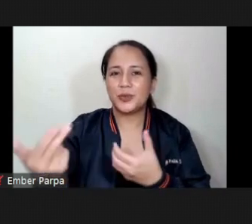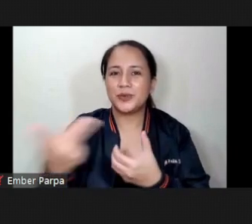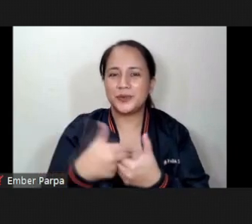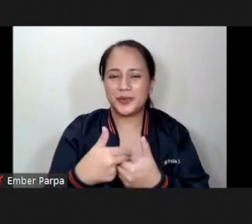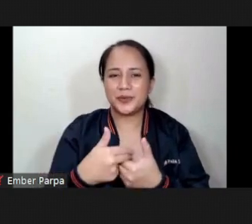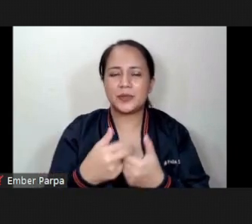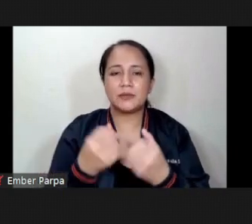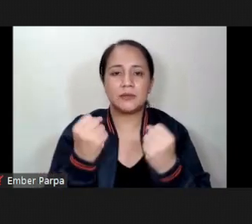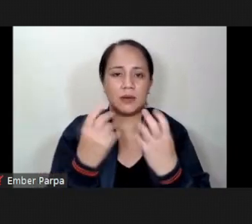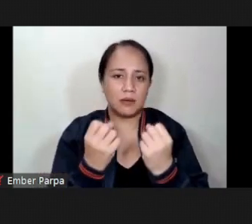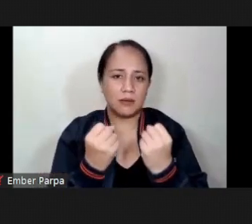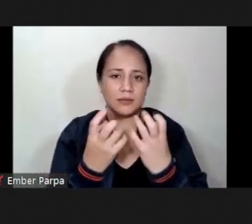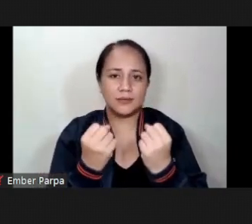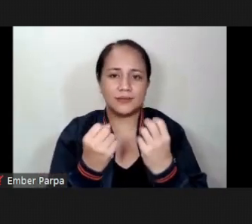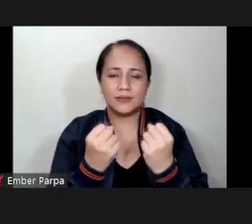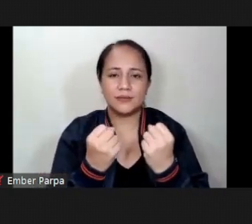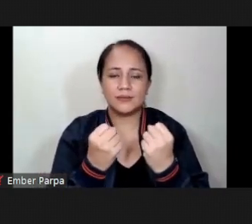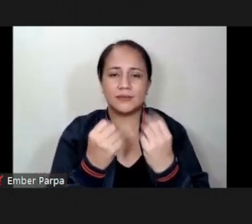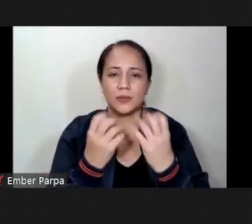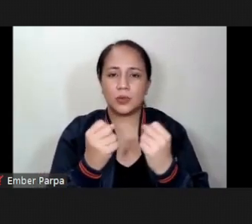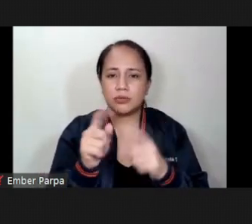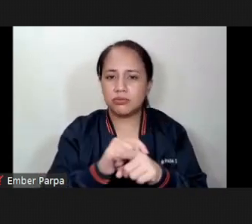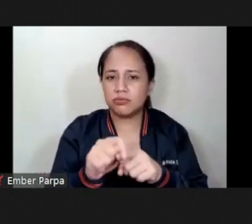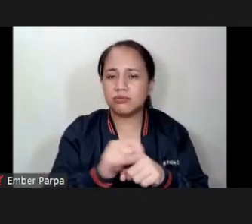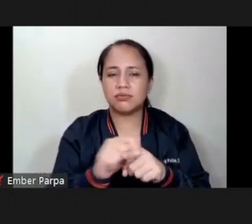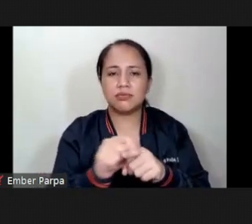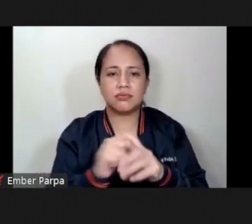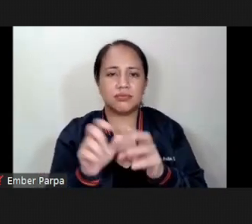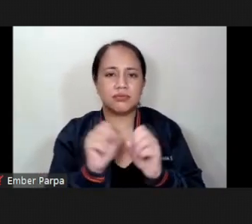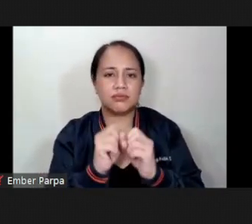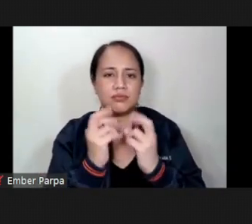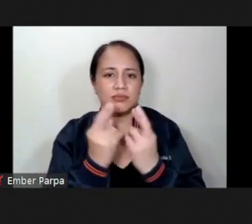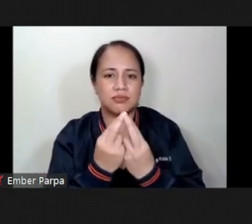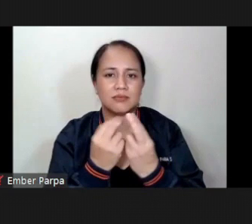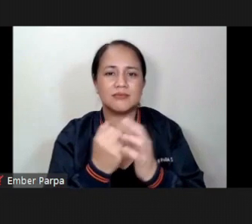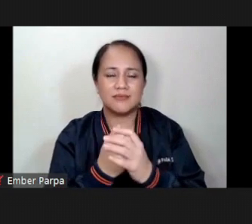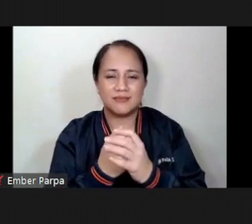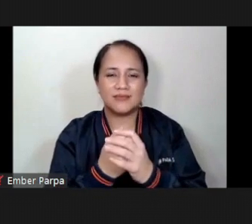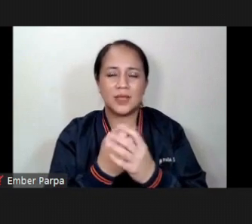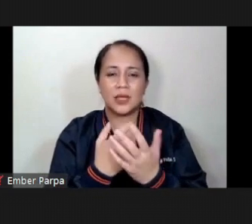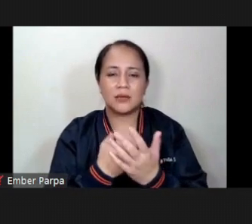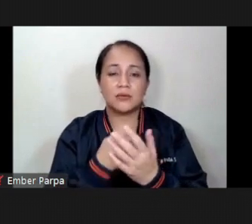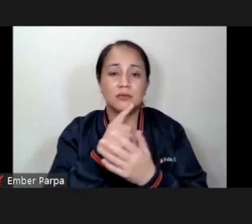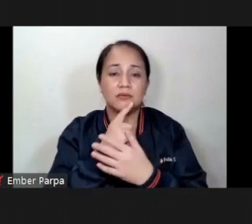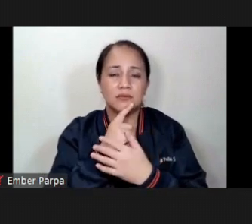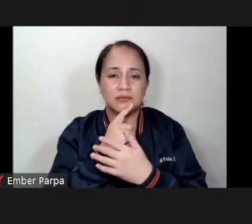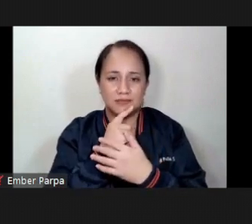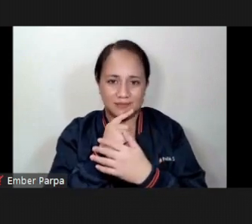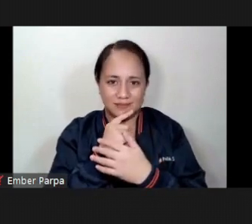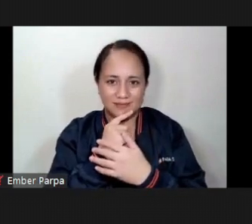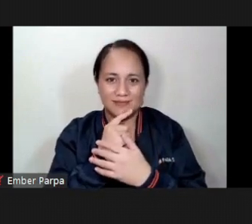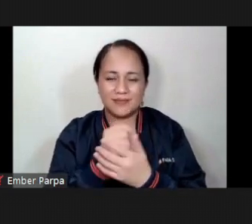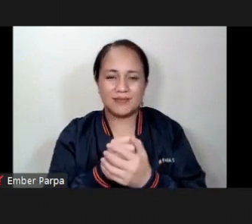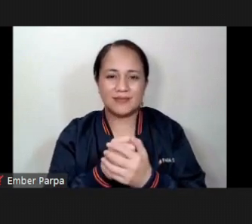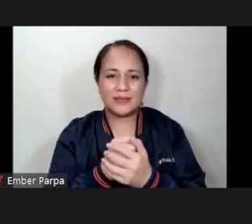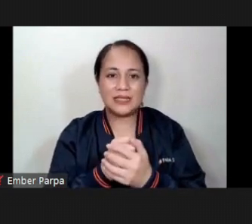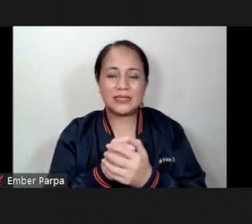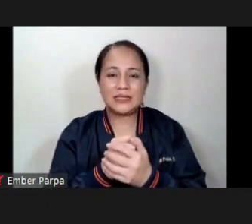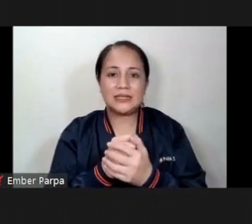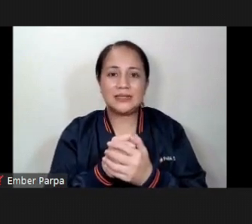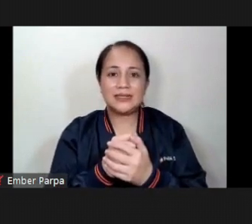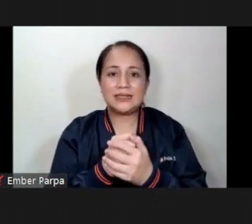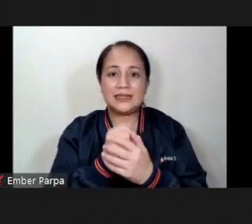a lot of trainings and seminars, and it really not just